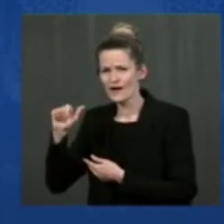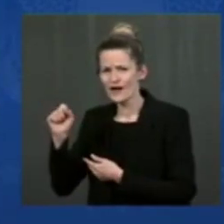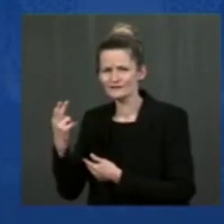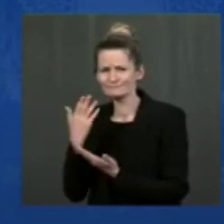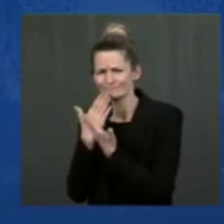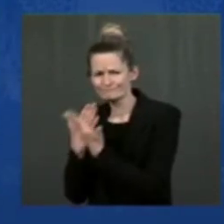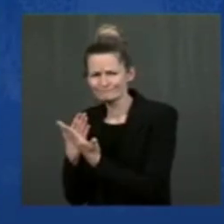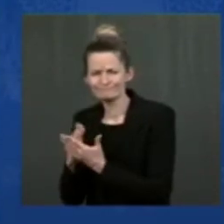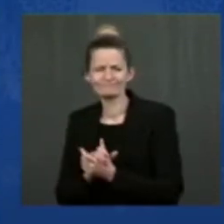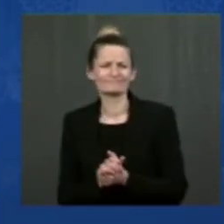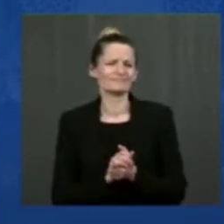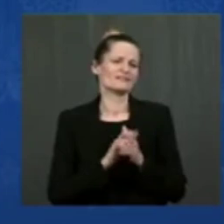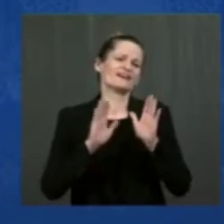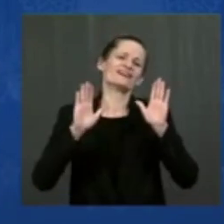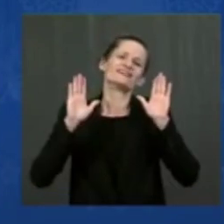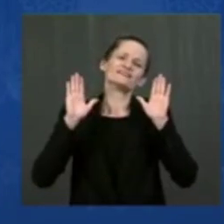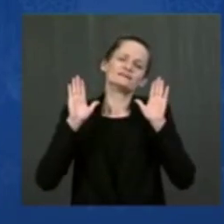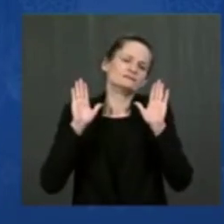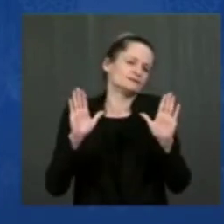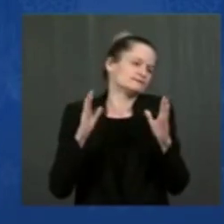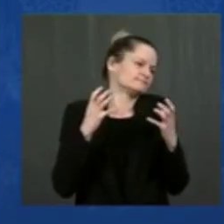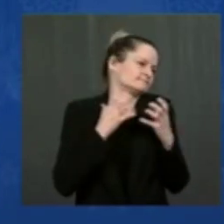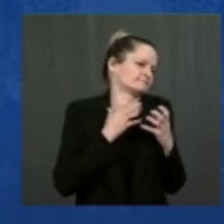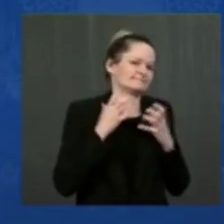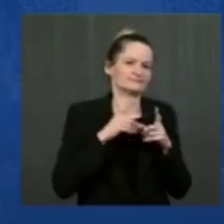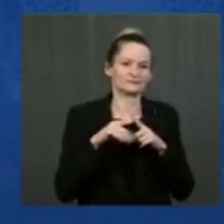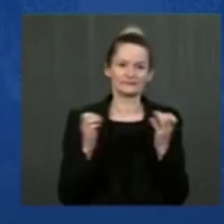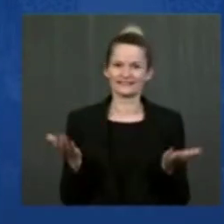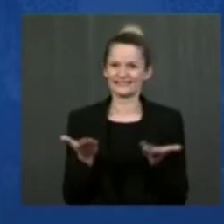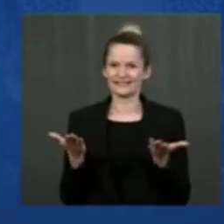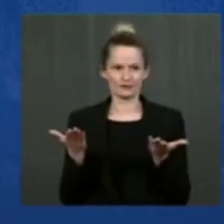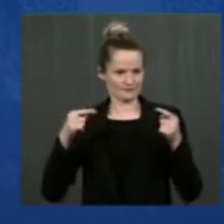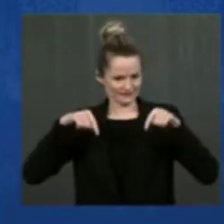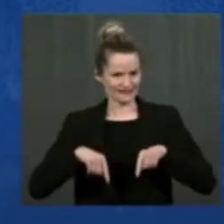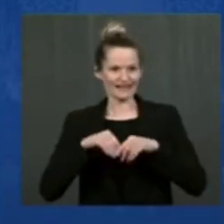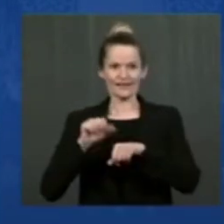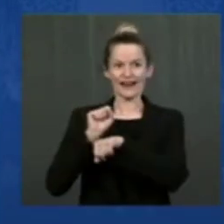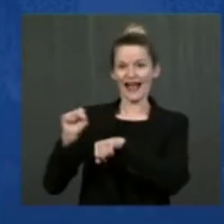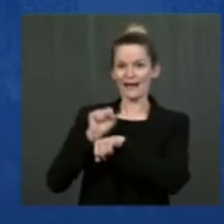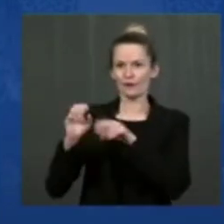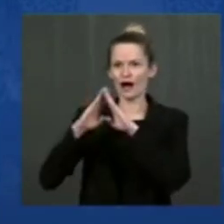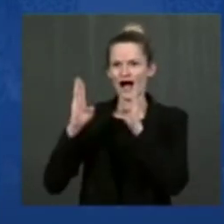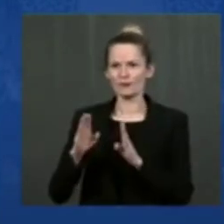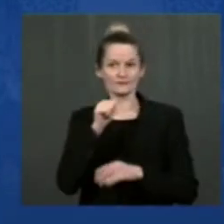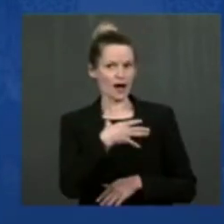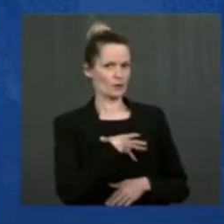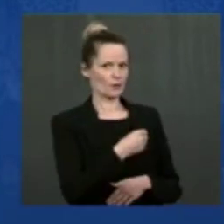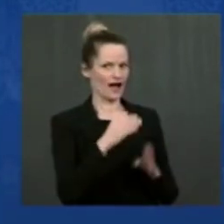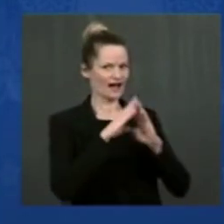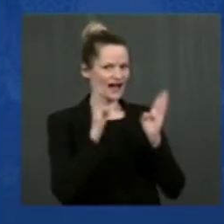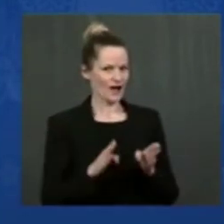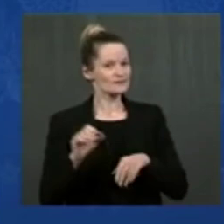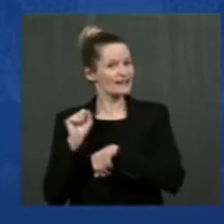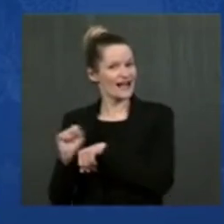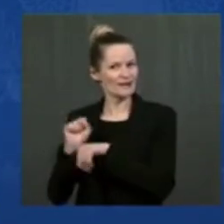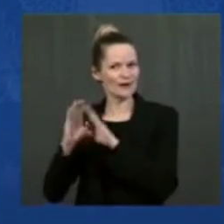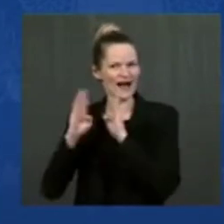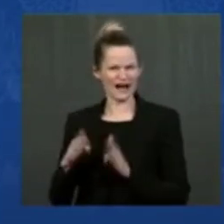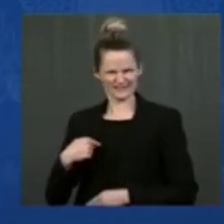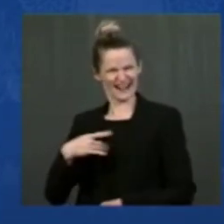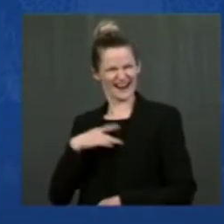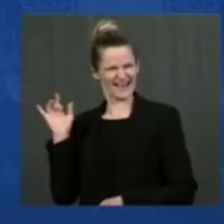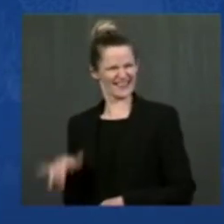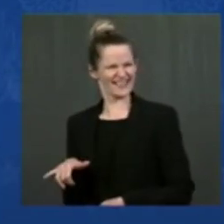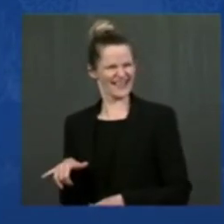be in Labor's house. I like that, the White House, but Labor's house. I want to say thank you, President Biden. You